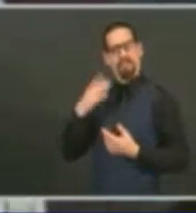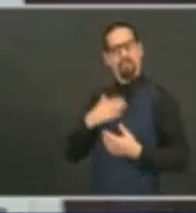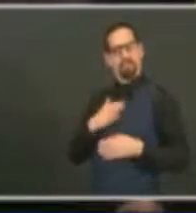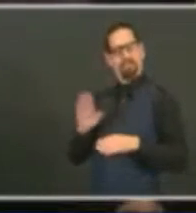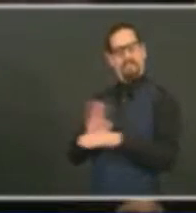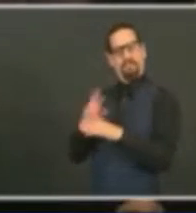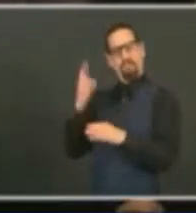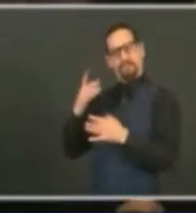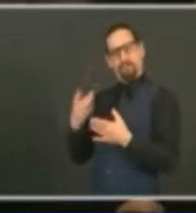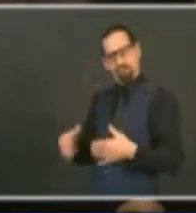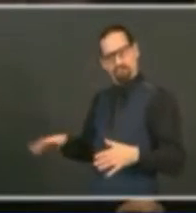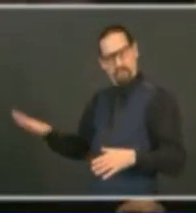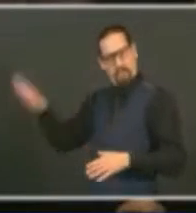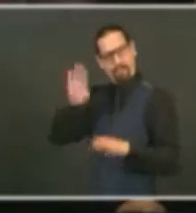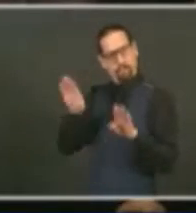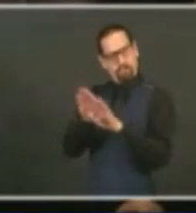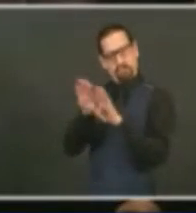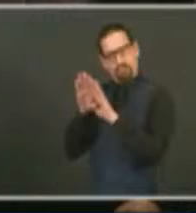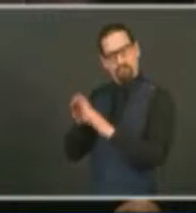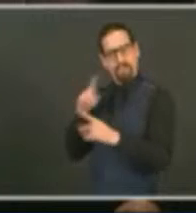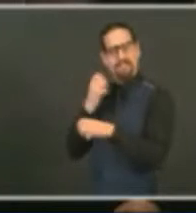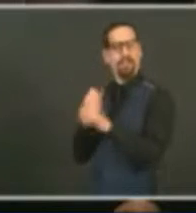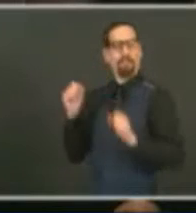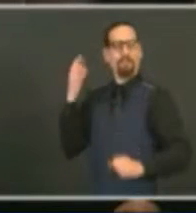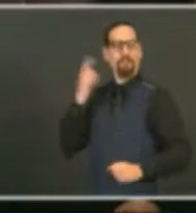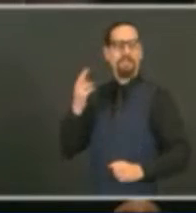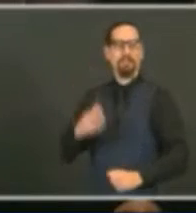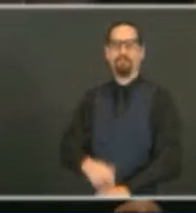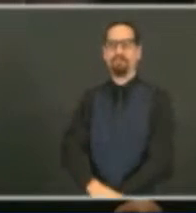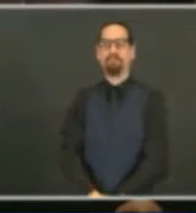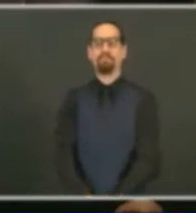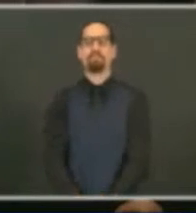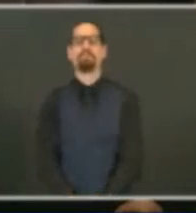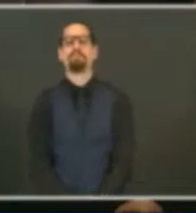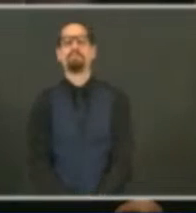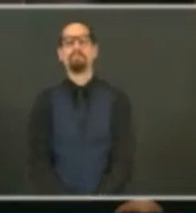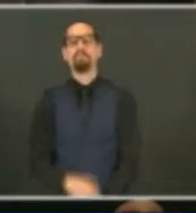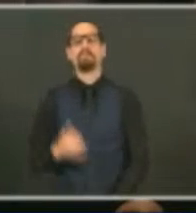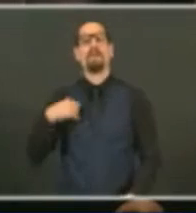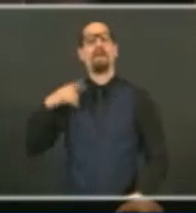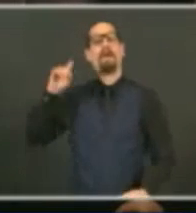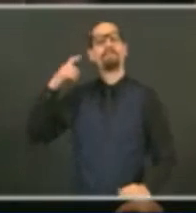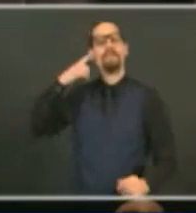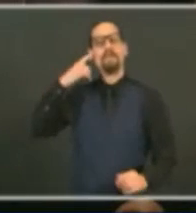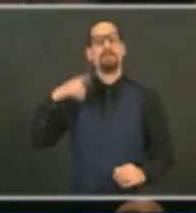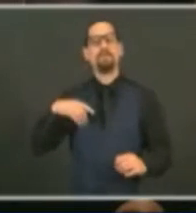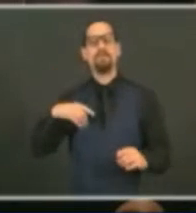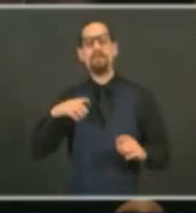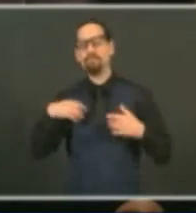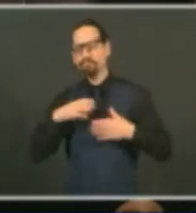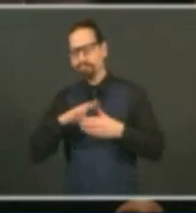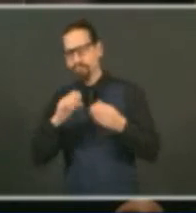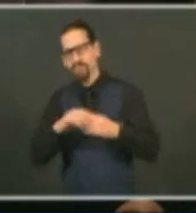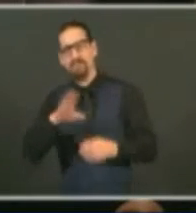this. And Brian said, what do I say? It's not arbitrary and capricious. It is in direct response to a public health